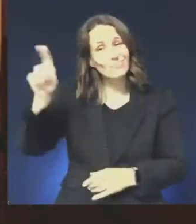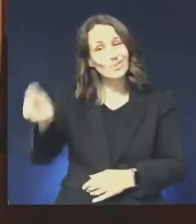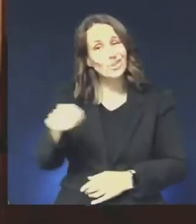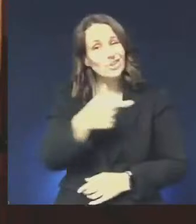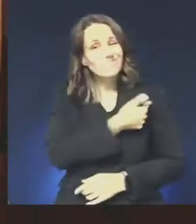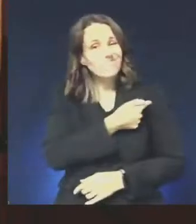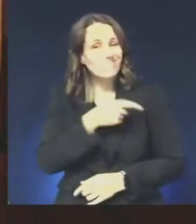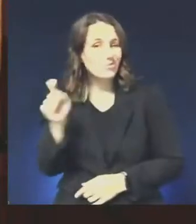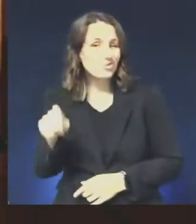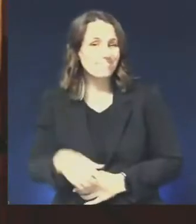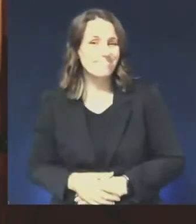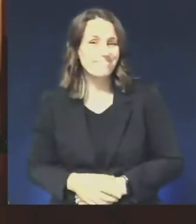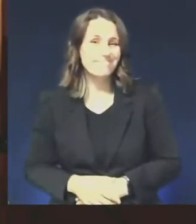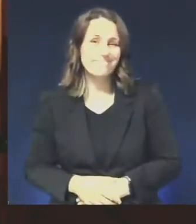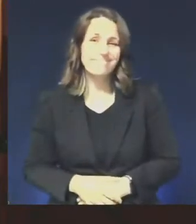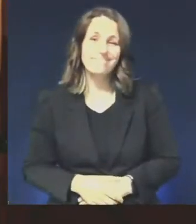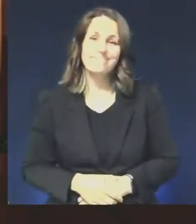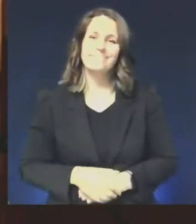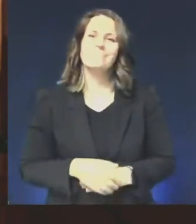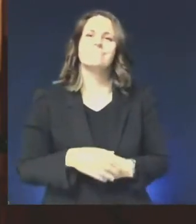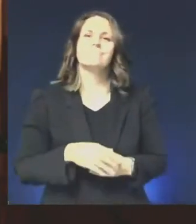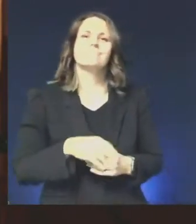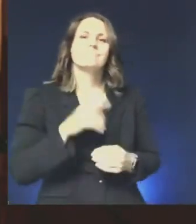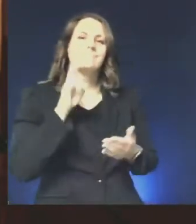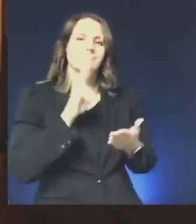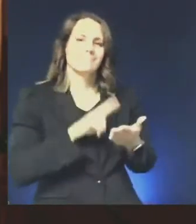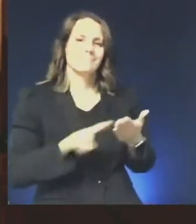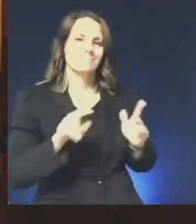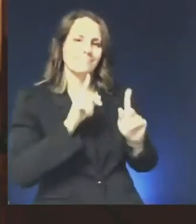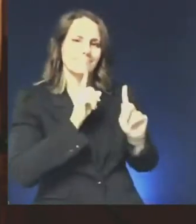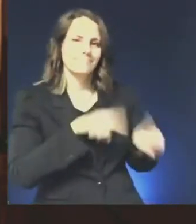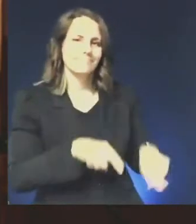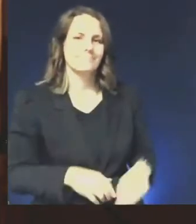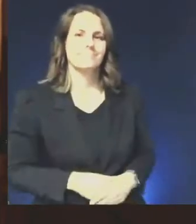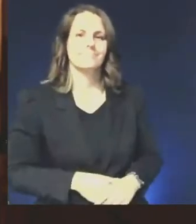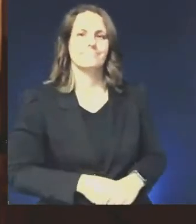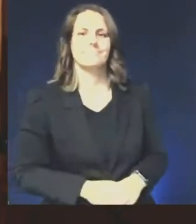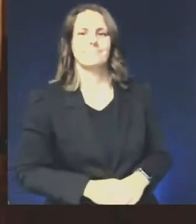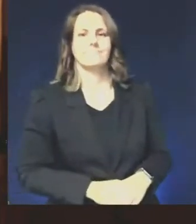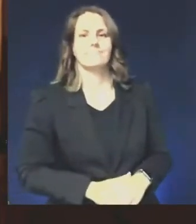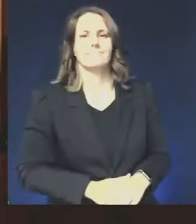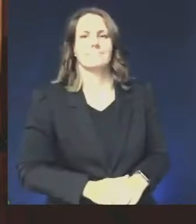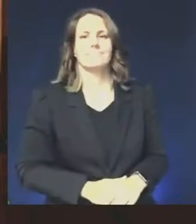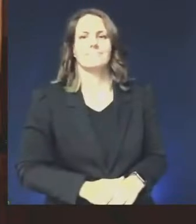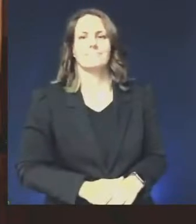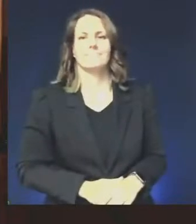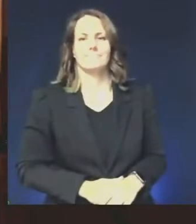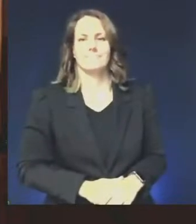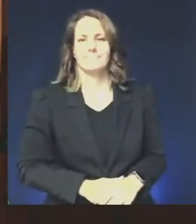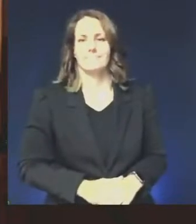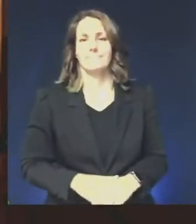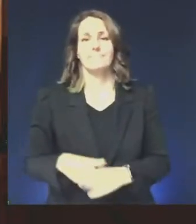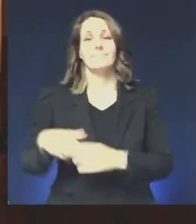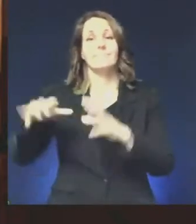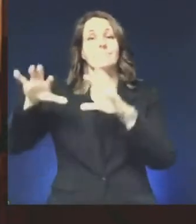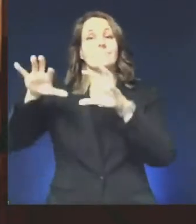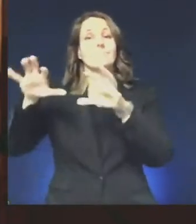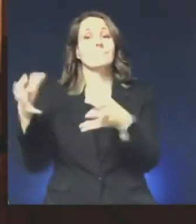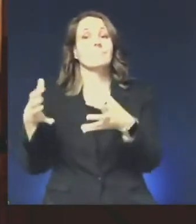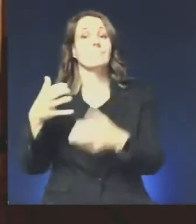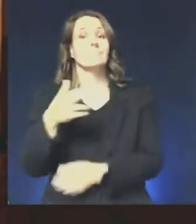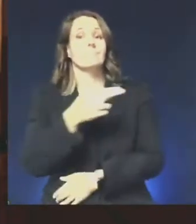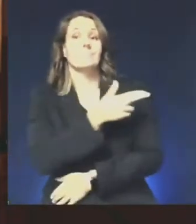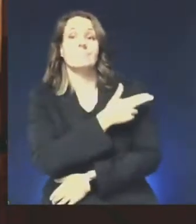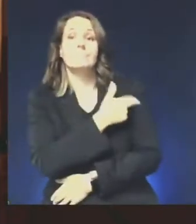institutions require their staff to be vaccinated for many other illnesses. They must have an annual flu vaccine. They must